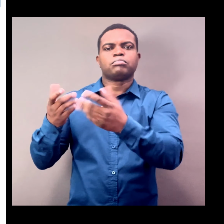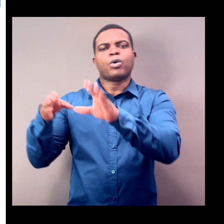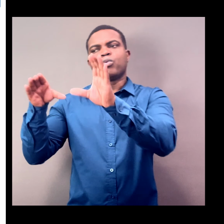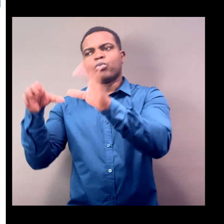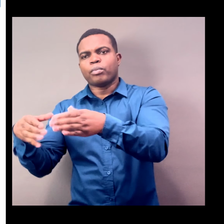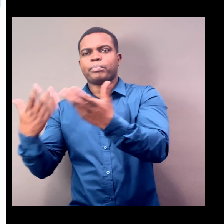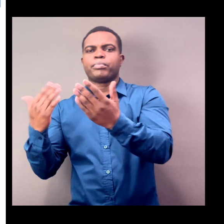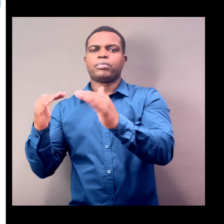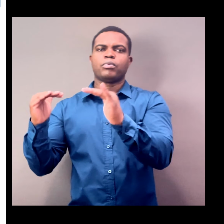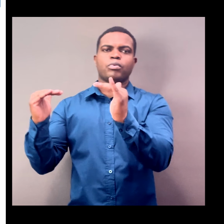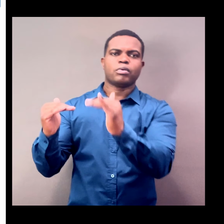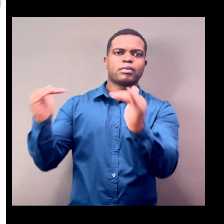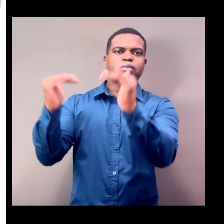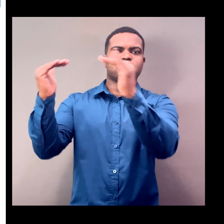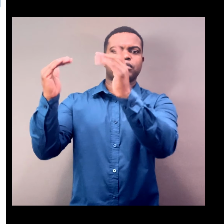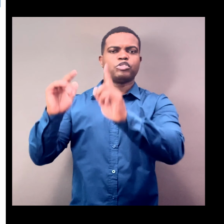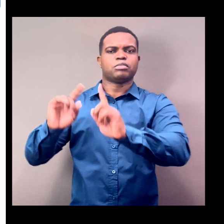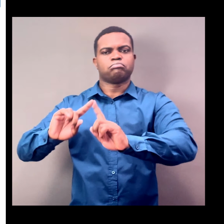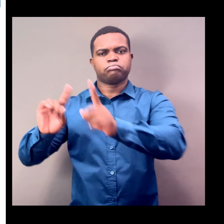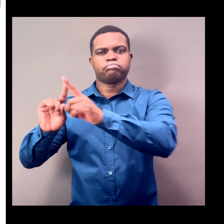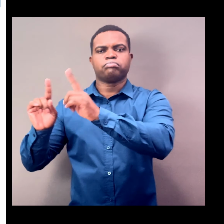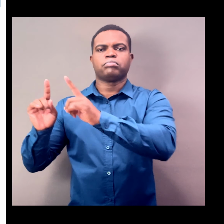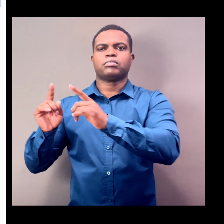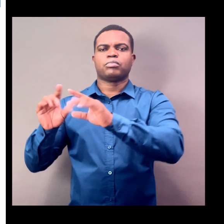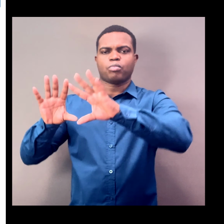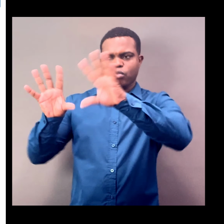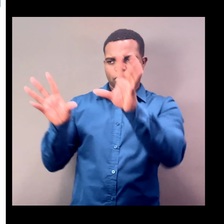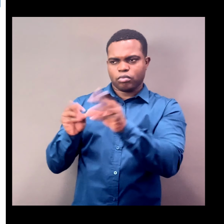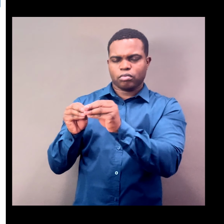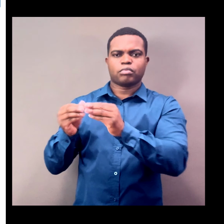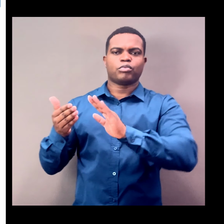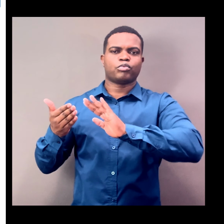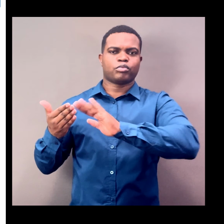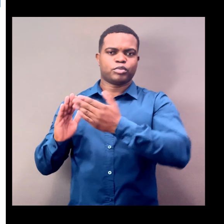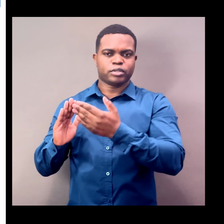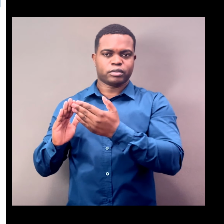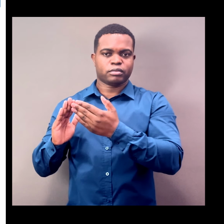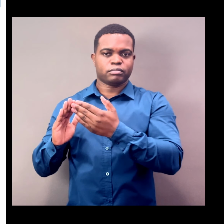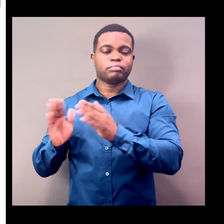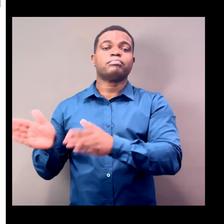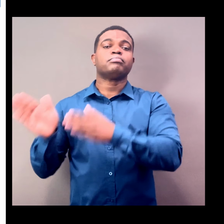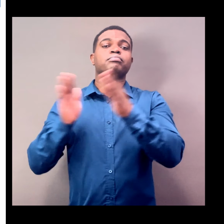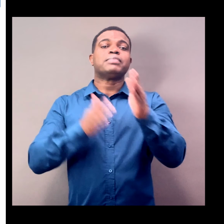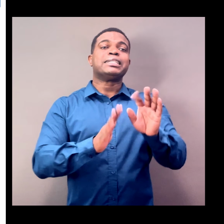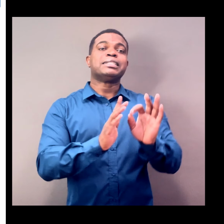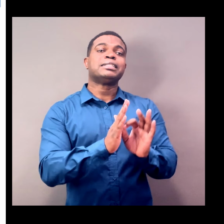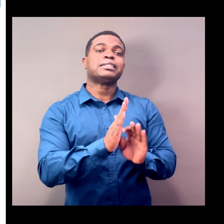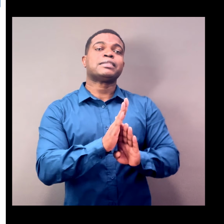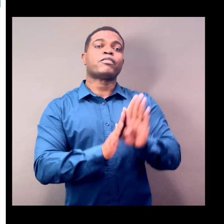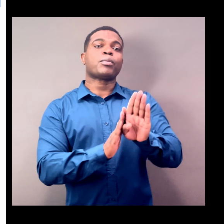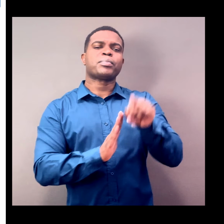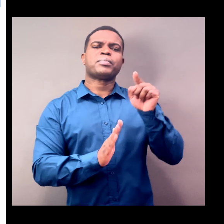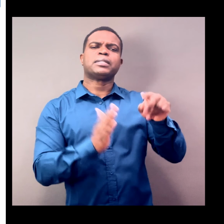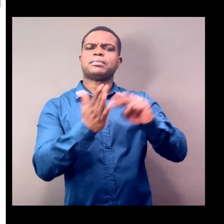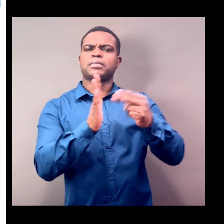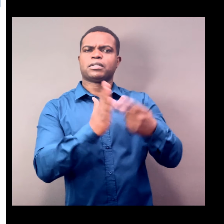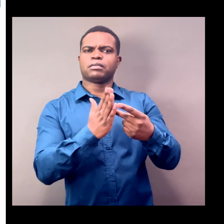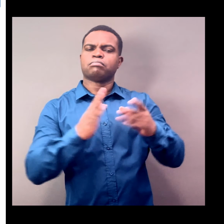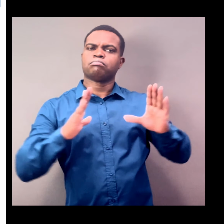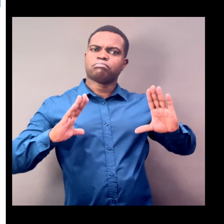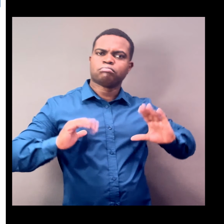groups, organizations, and institutions within a community. Whereas community development aims at improving